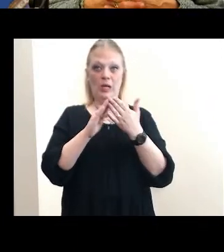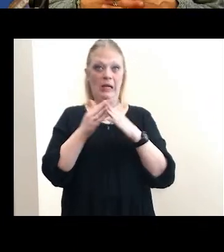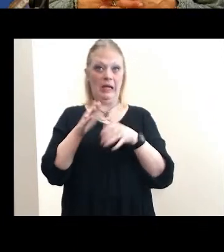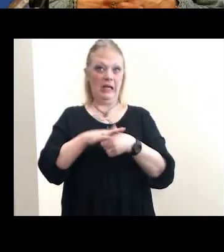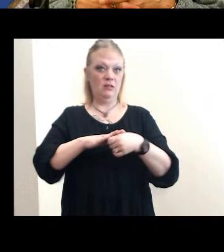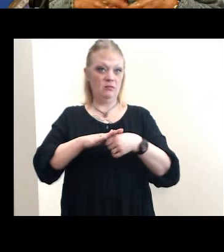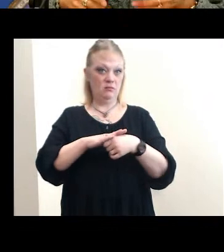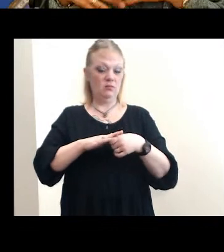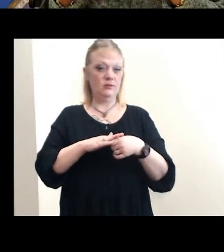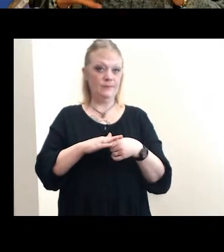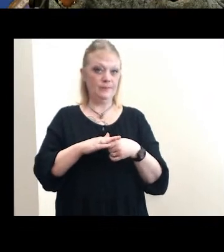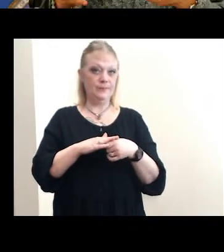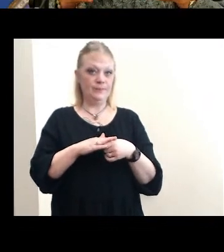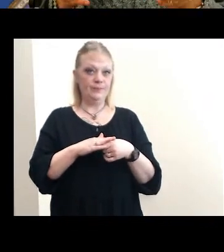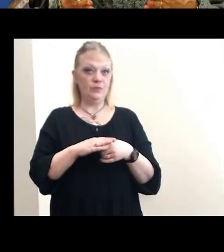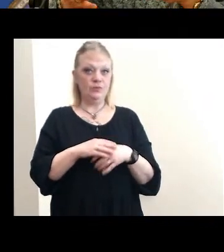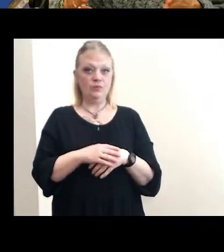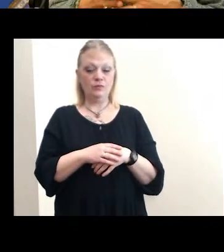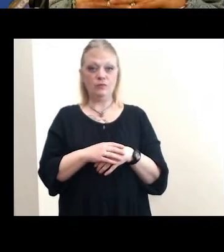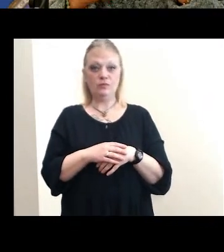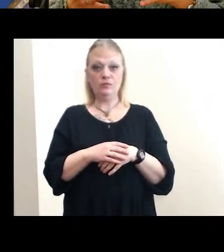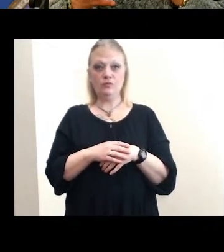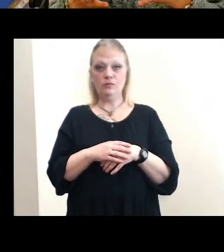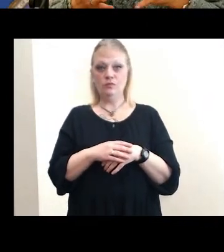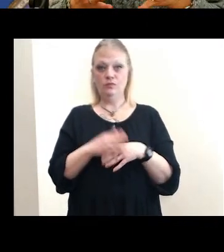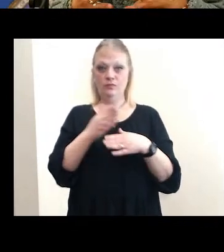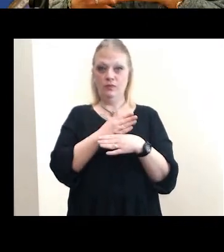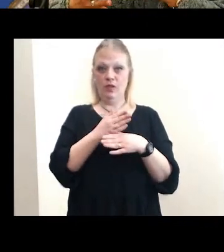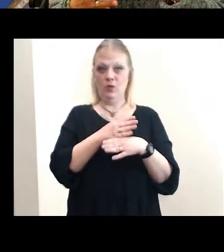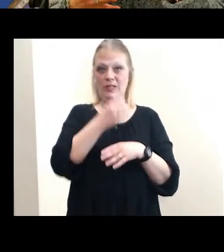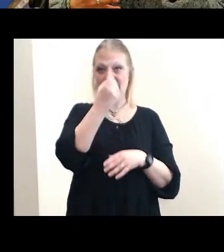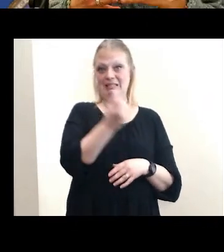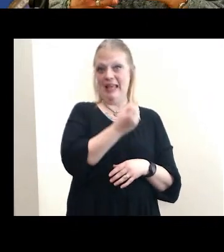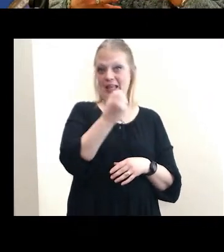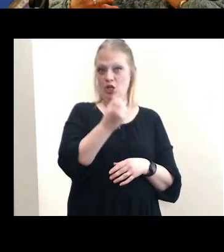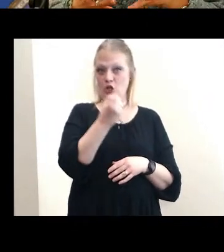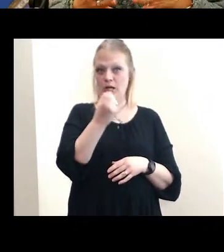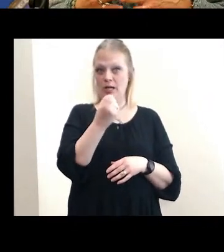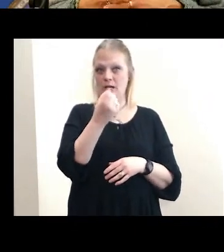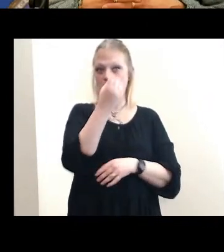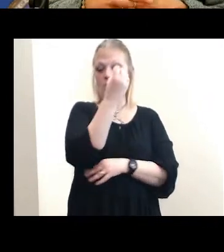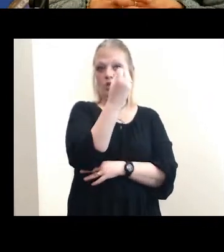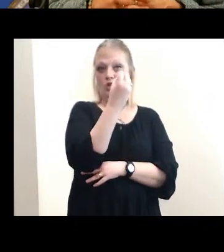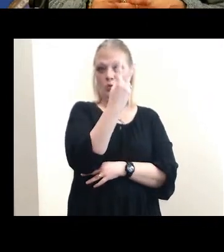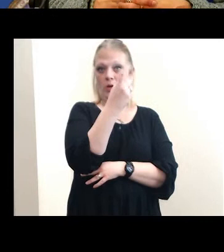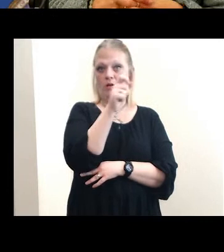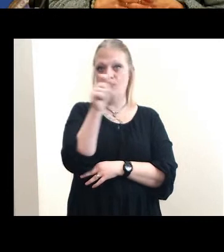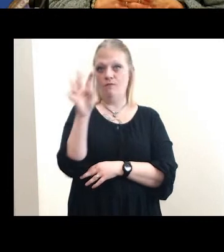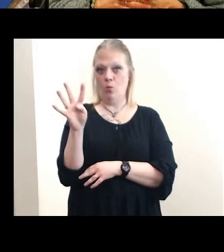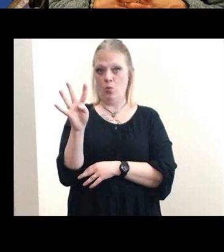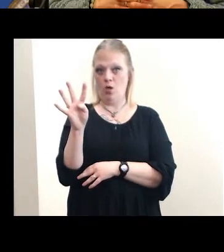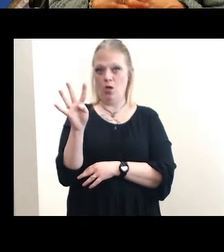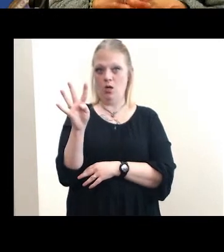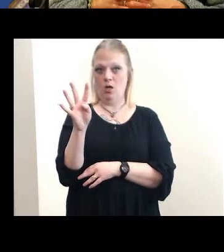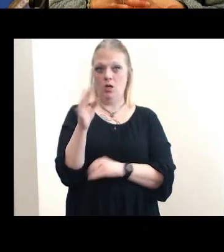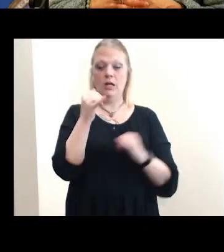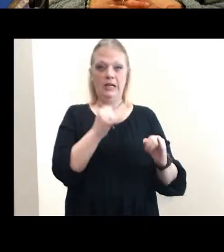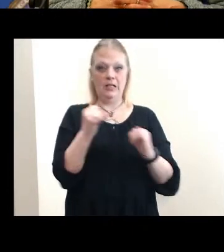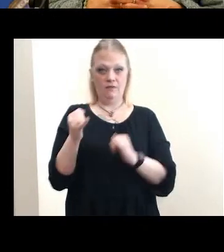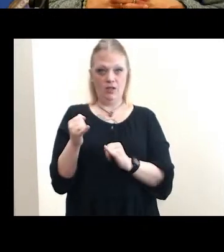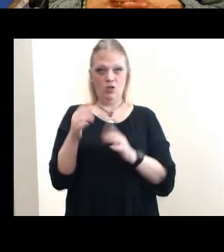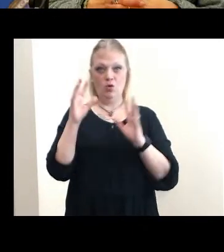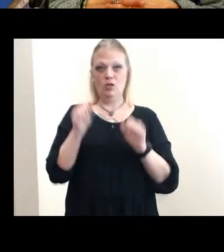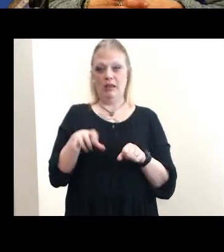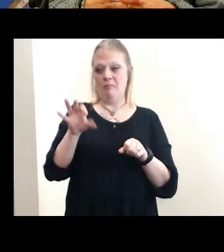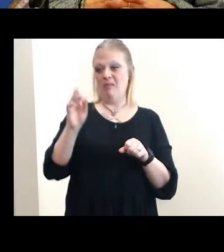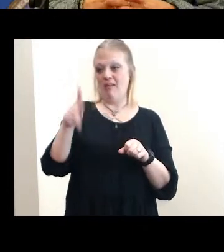to be these are going to be distributed between Saturday between 12 and 4 p.m. Individuals will be able to